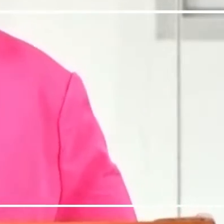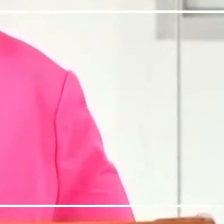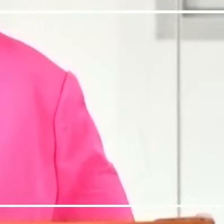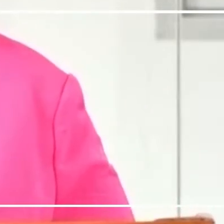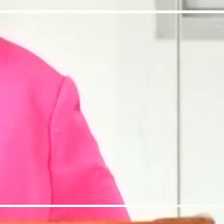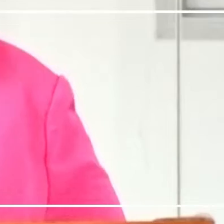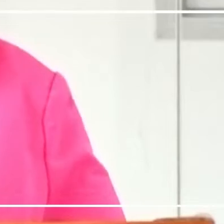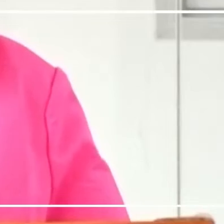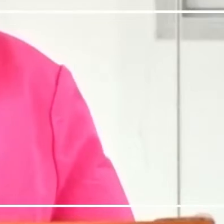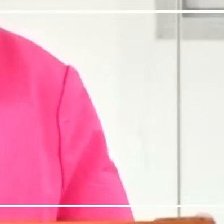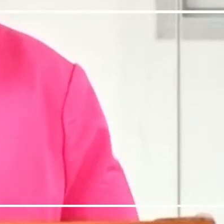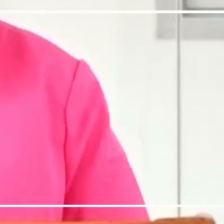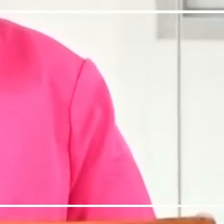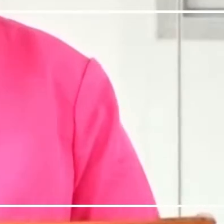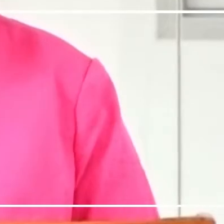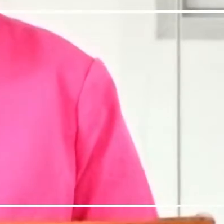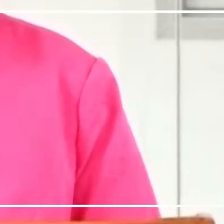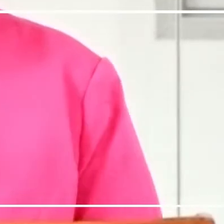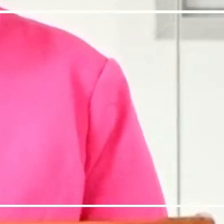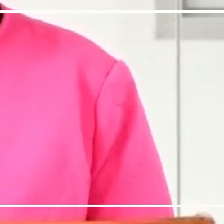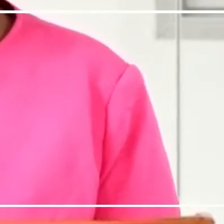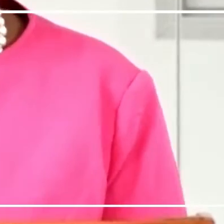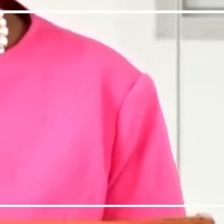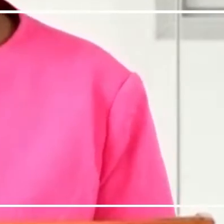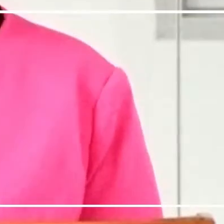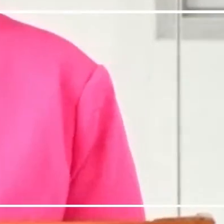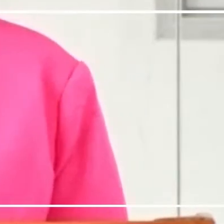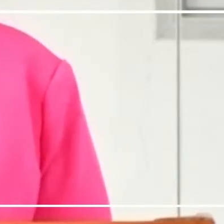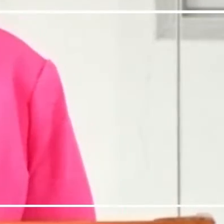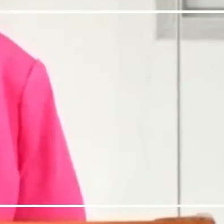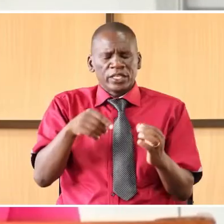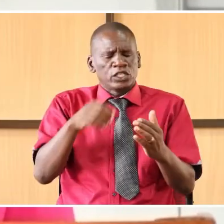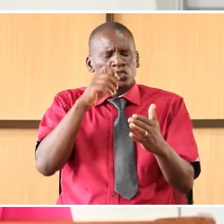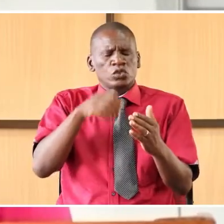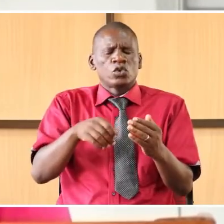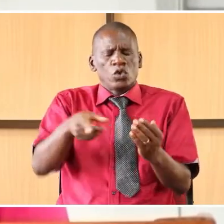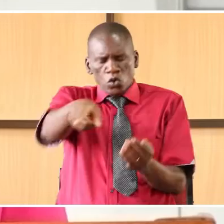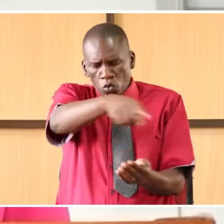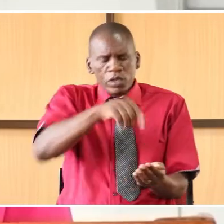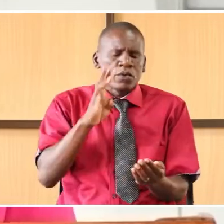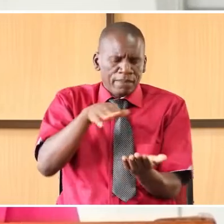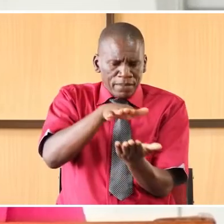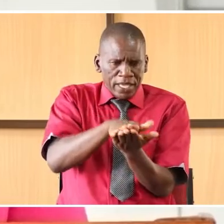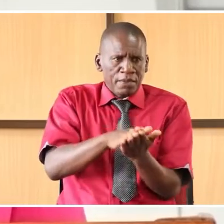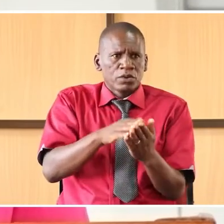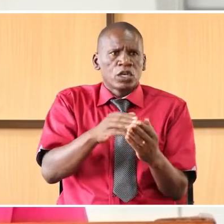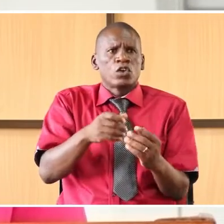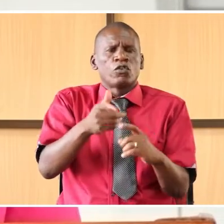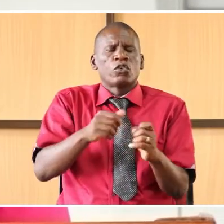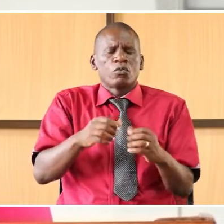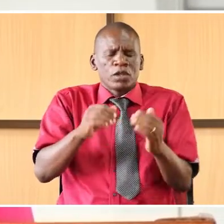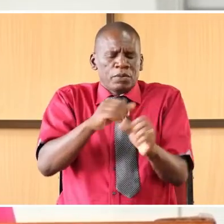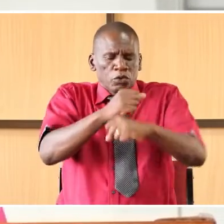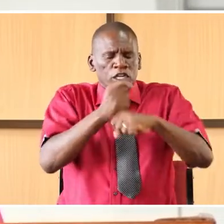this God because we shall be preserved. Because that is what God, we shall be preserved from